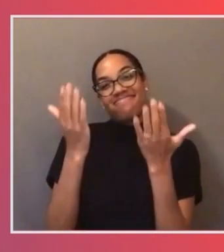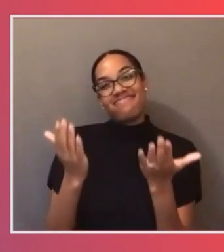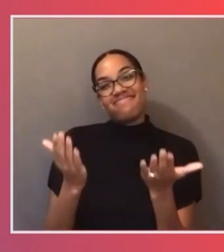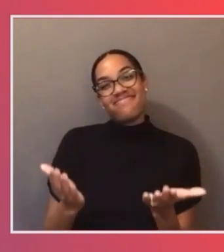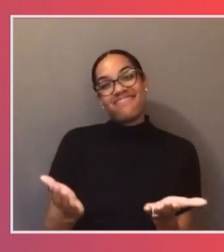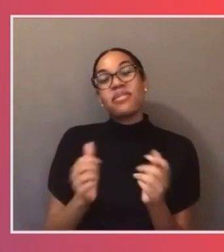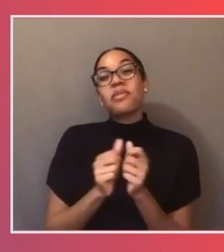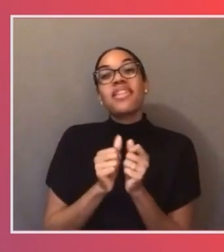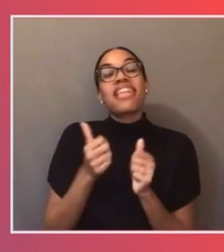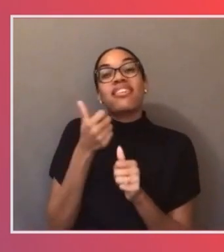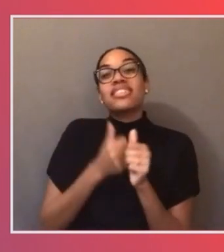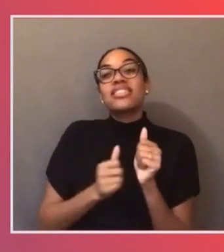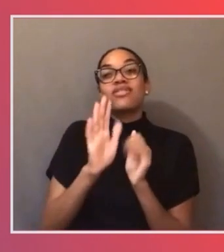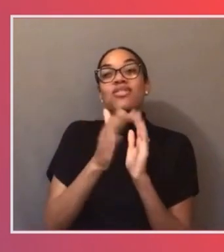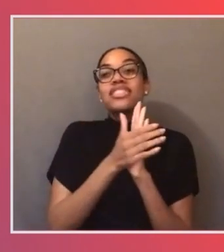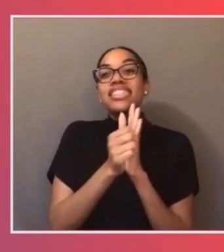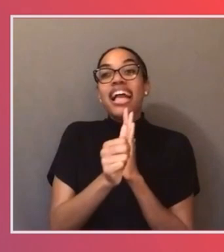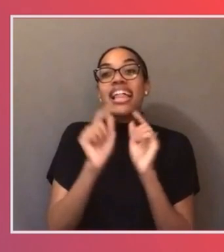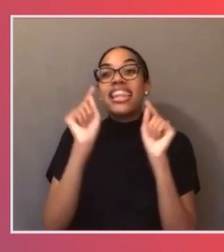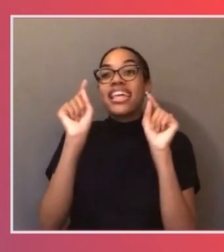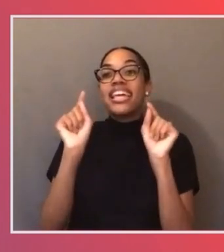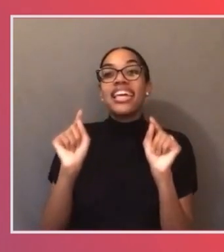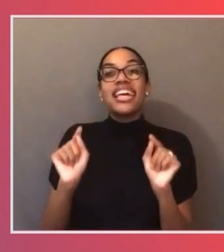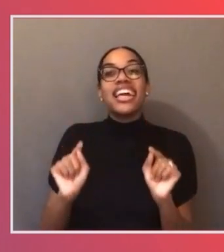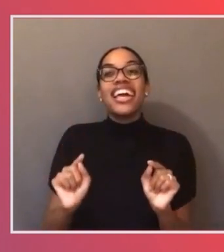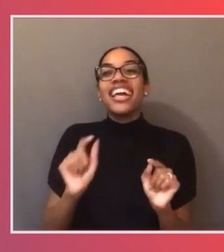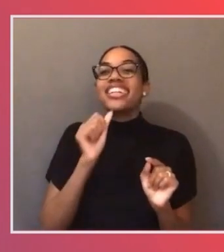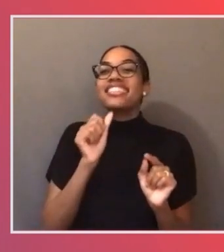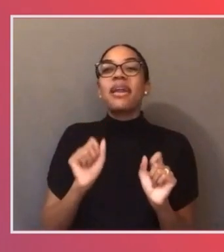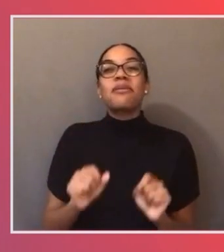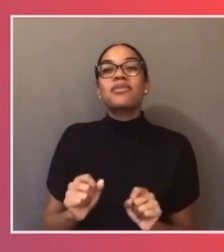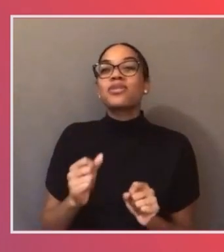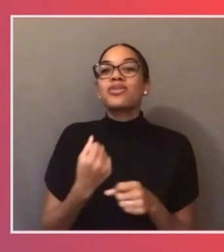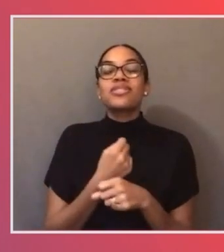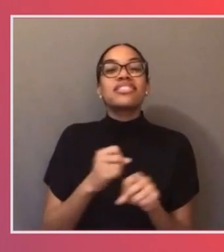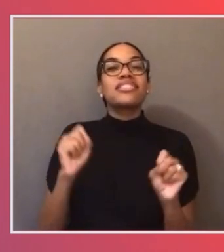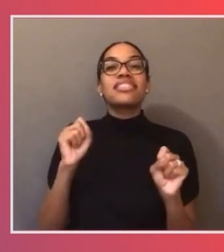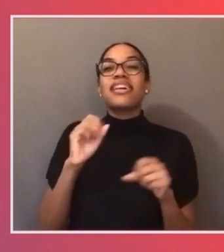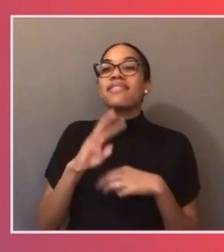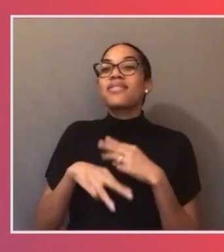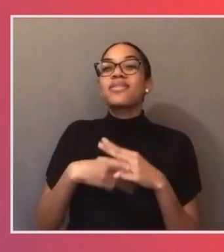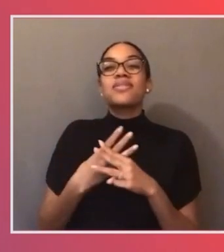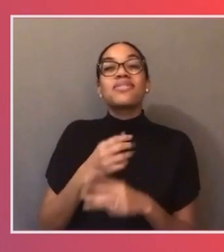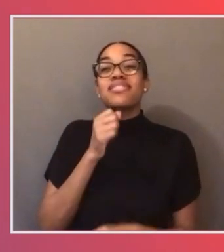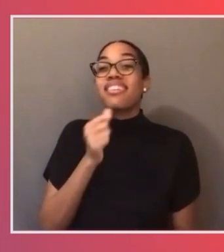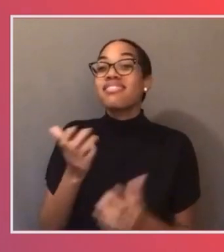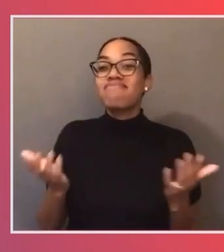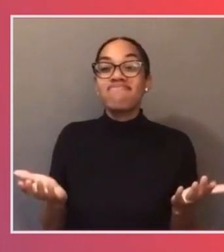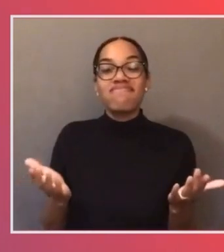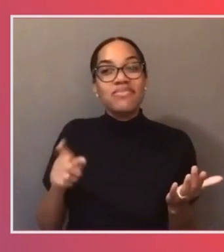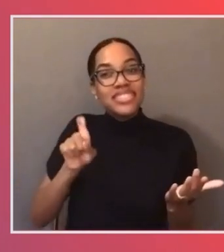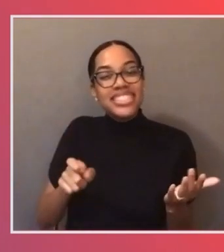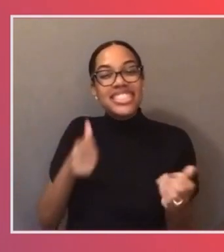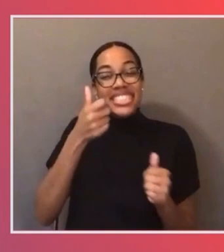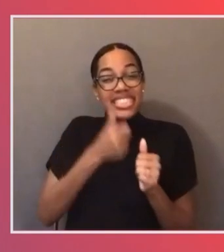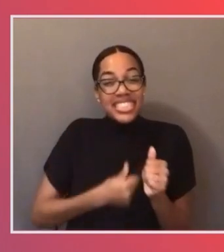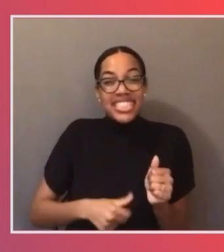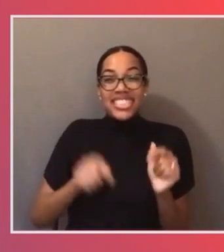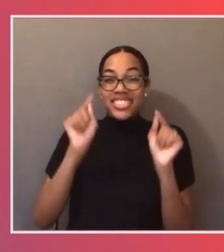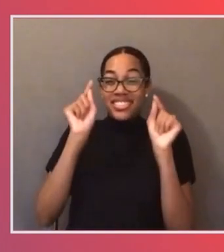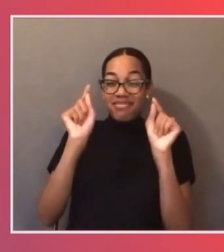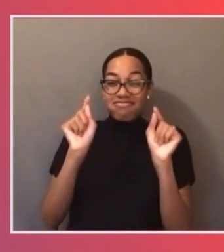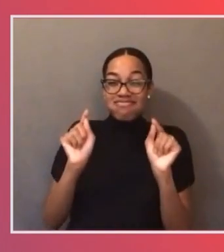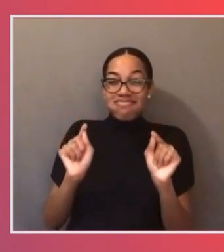be able to save the universe? We could not save the universe without each one of you and the special thing